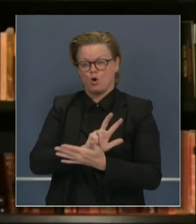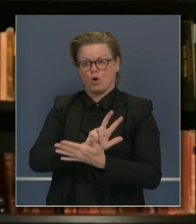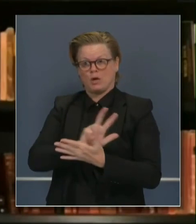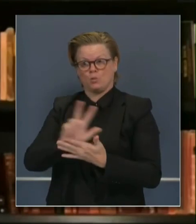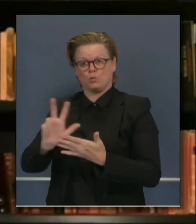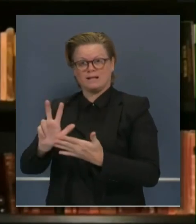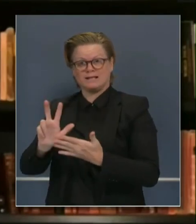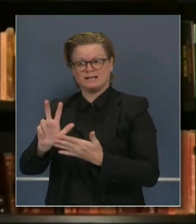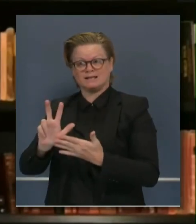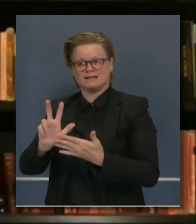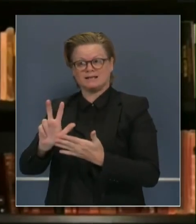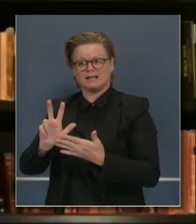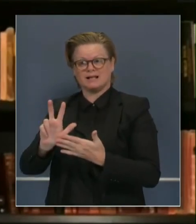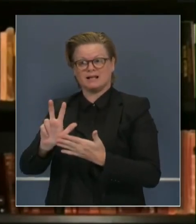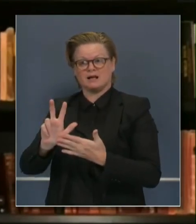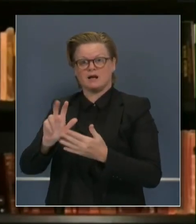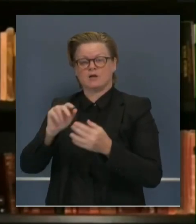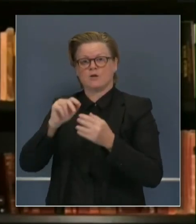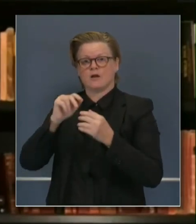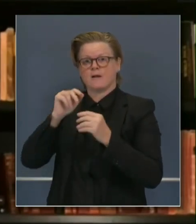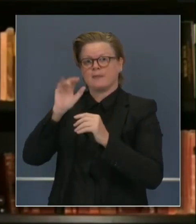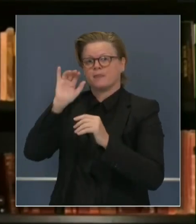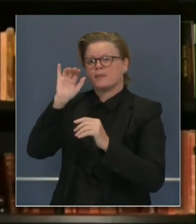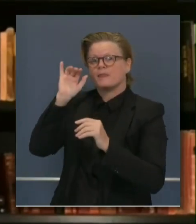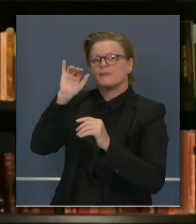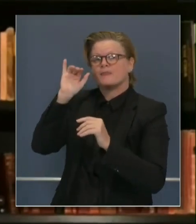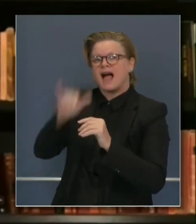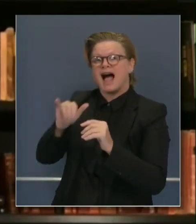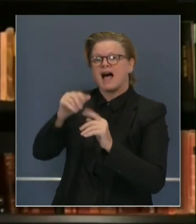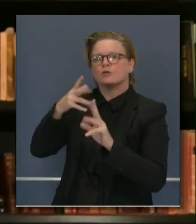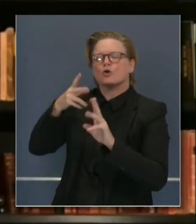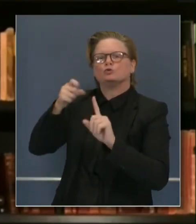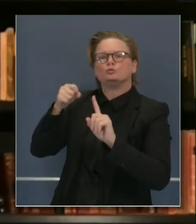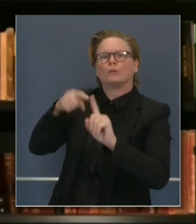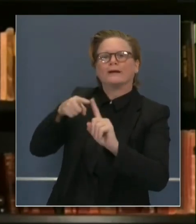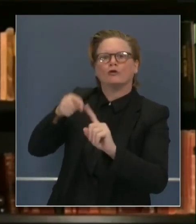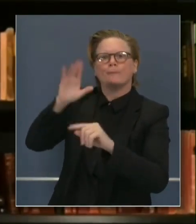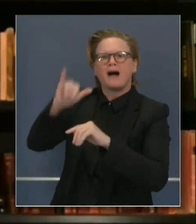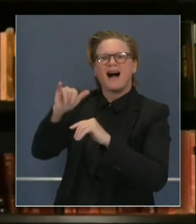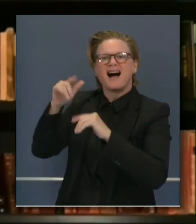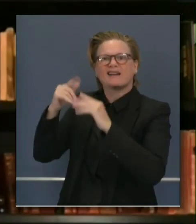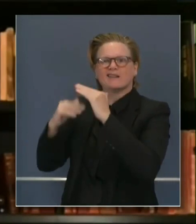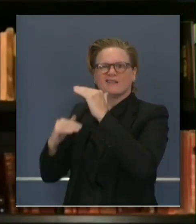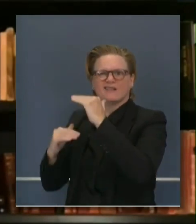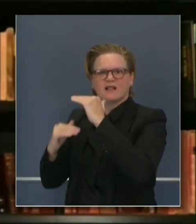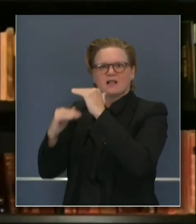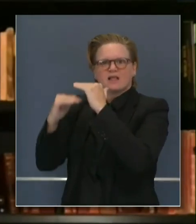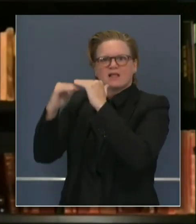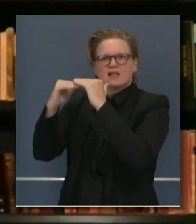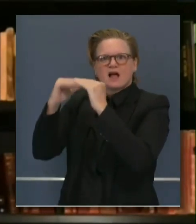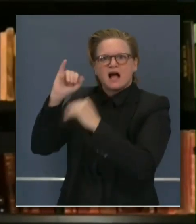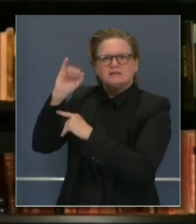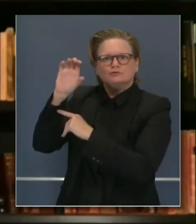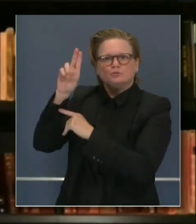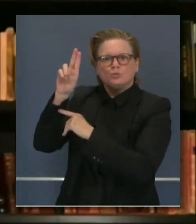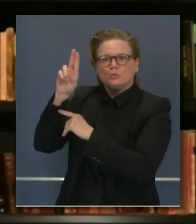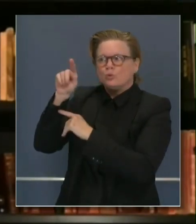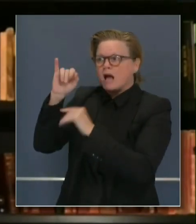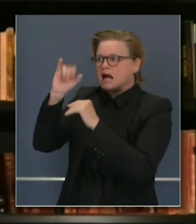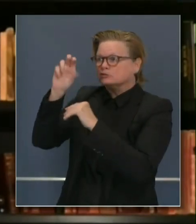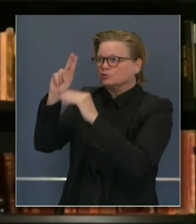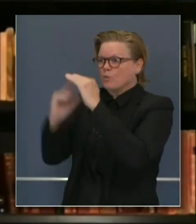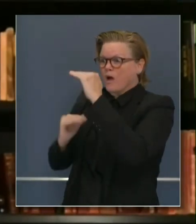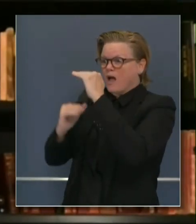off after those 3 weeks if their ICU capacity reaches 15%. So, do I have this right